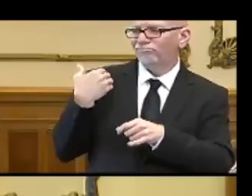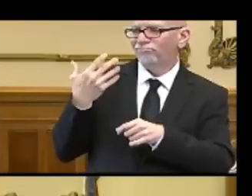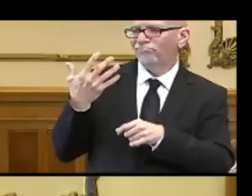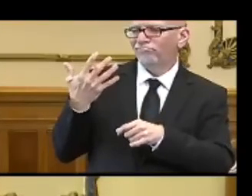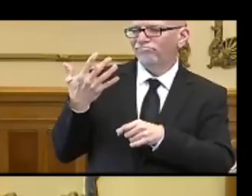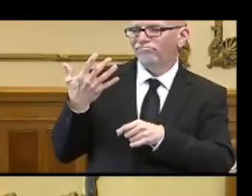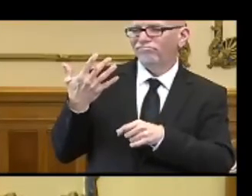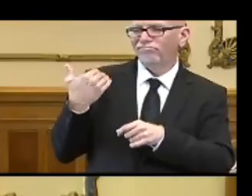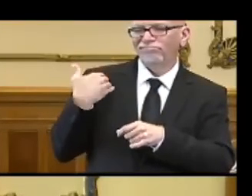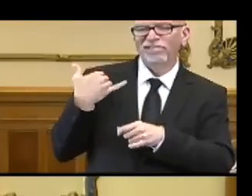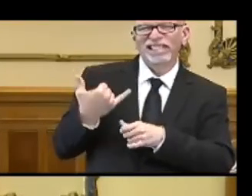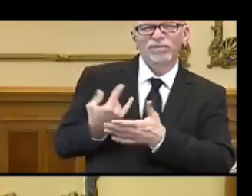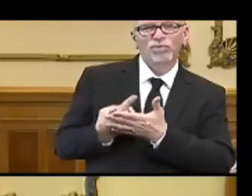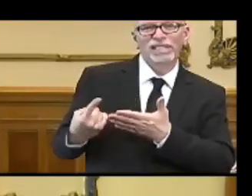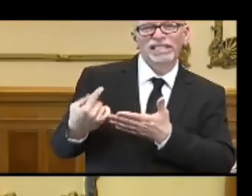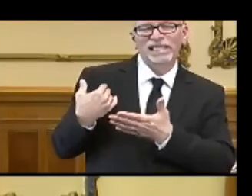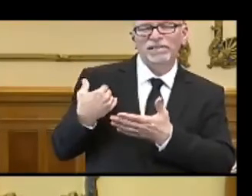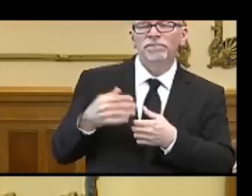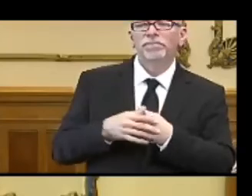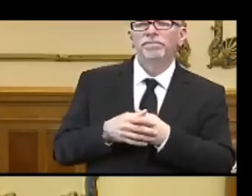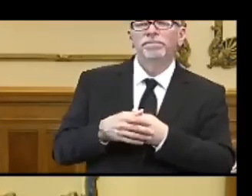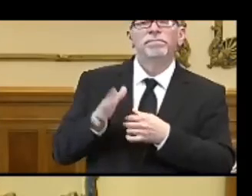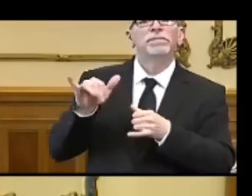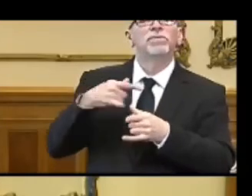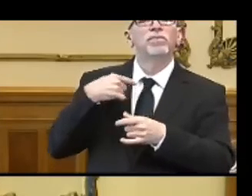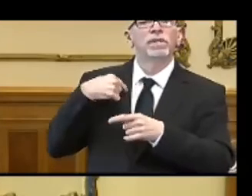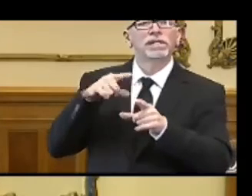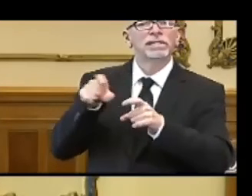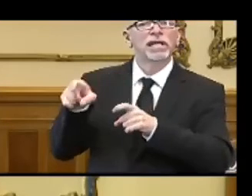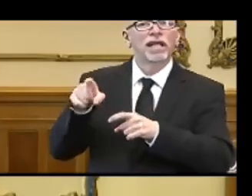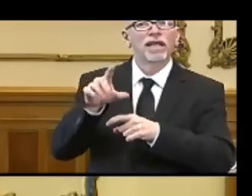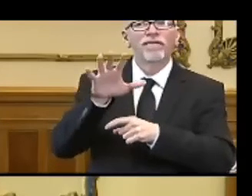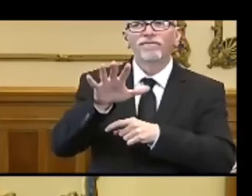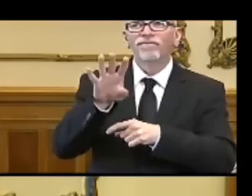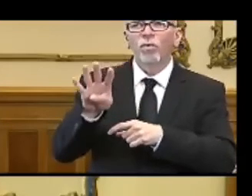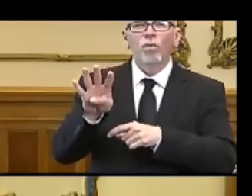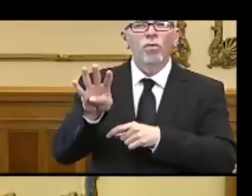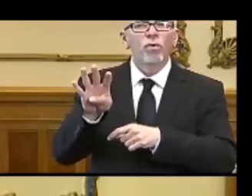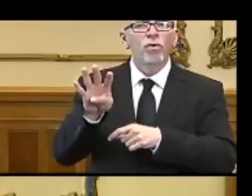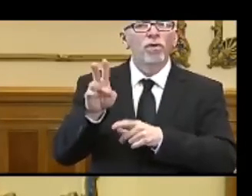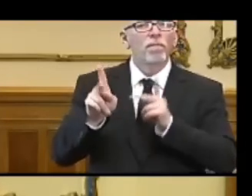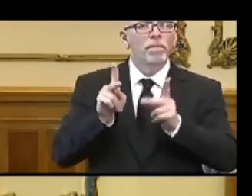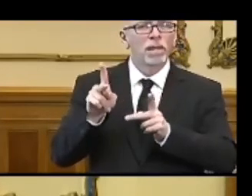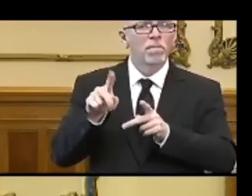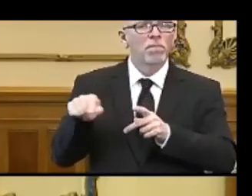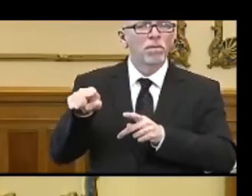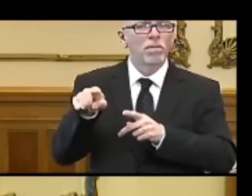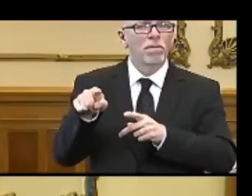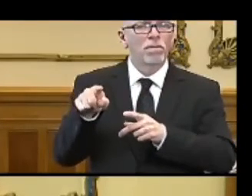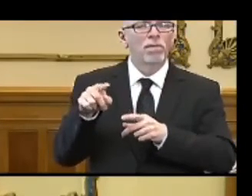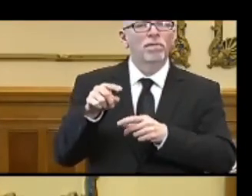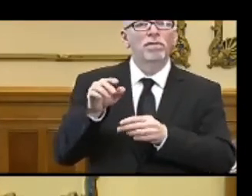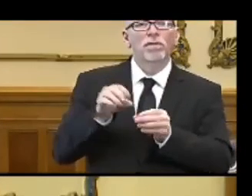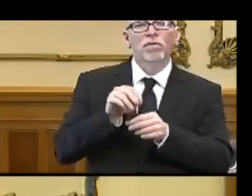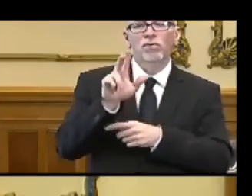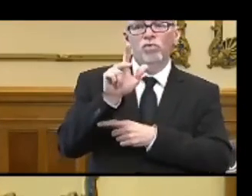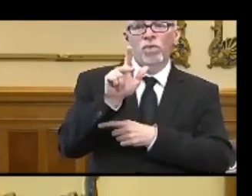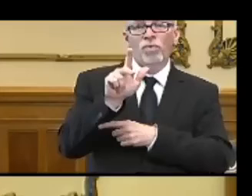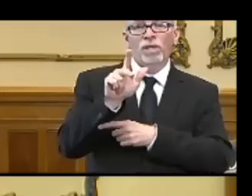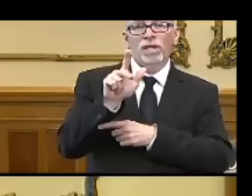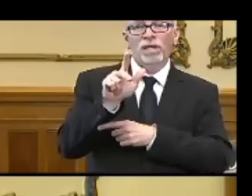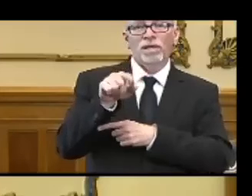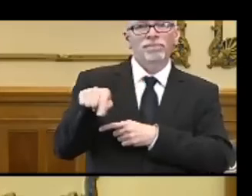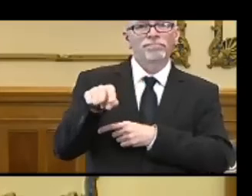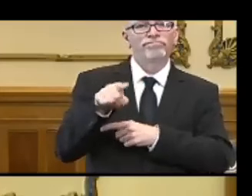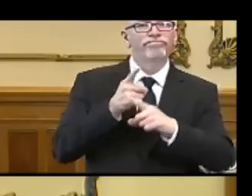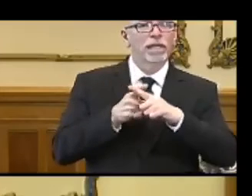in this week, and on that one we tested an additional 54 persons, of which 23 at that time